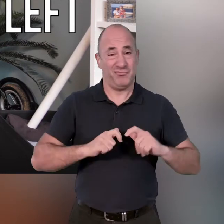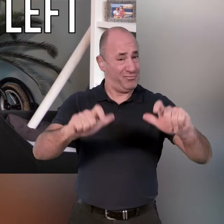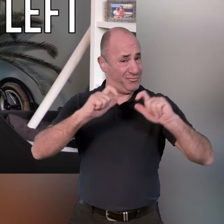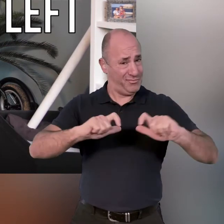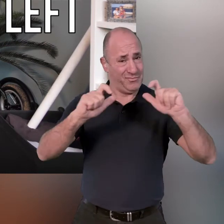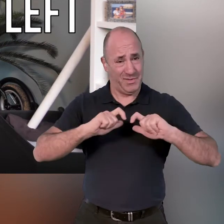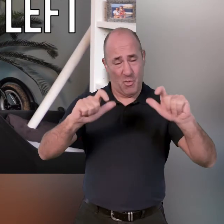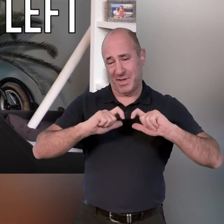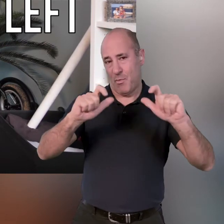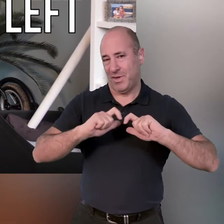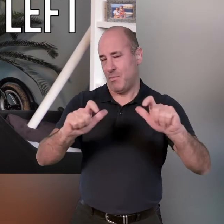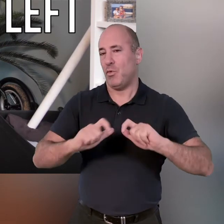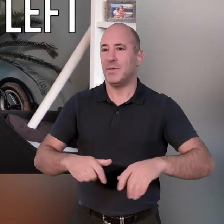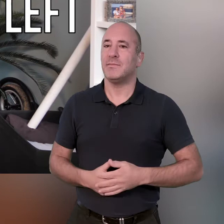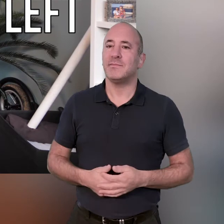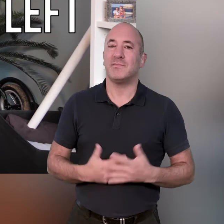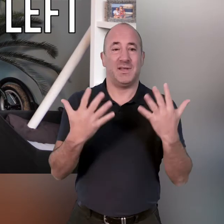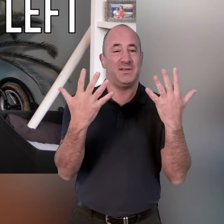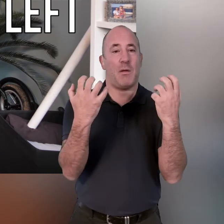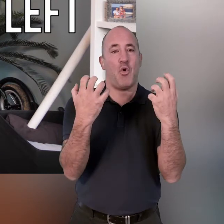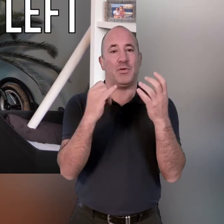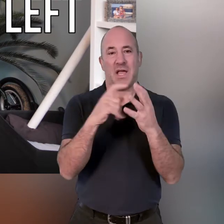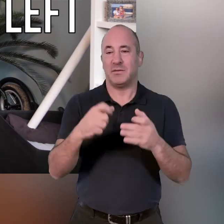Anyway, let's keep it going.